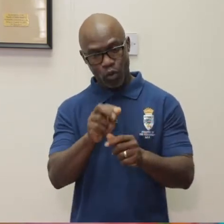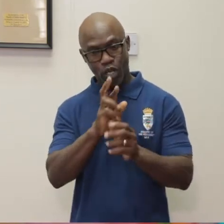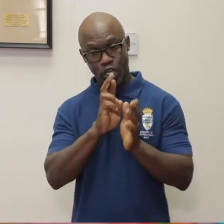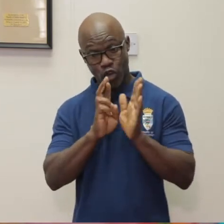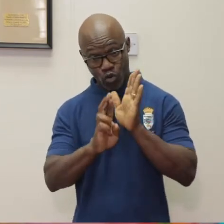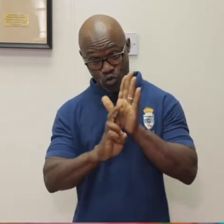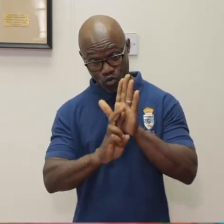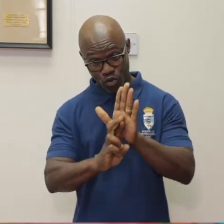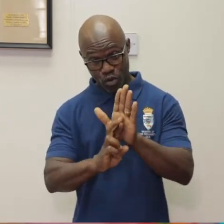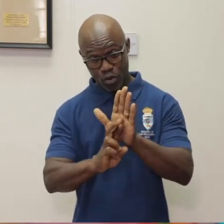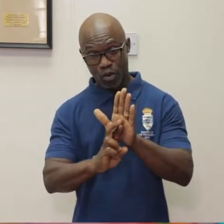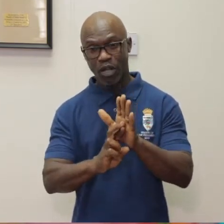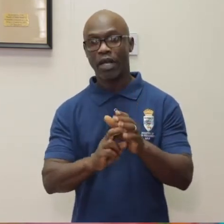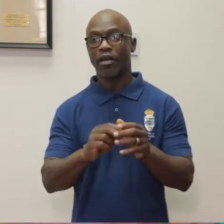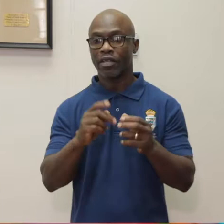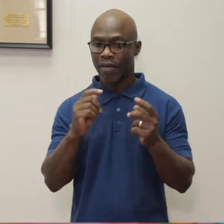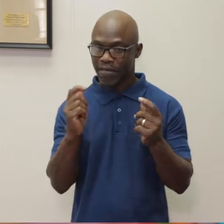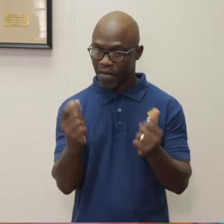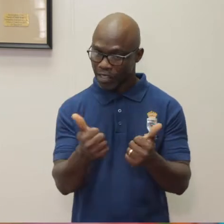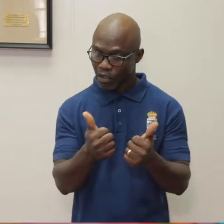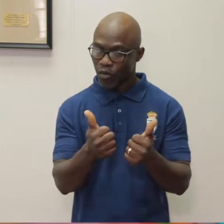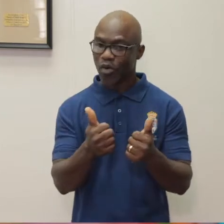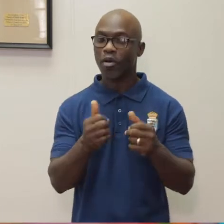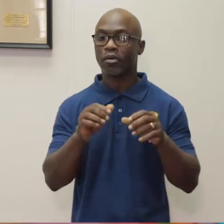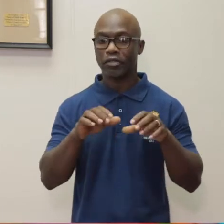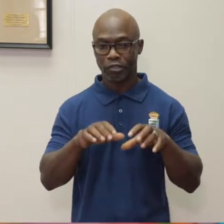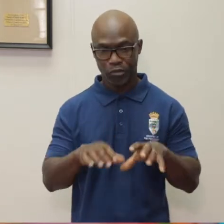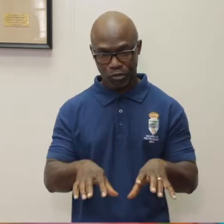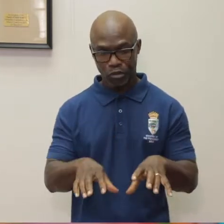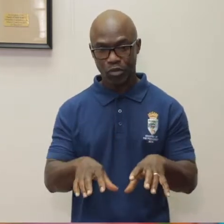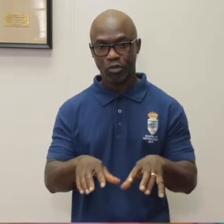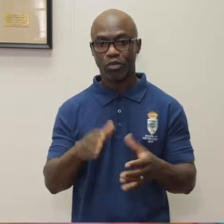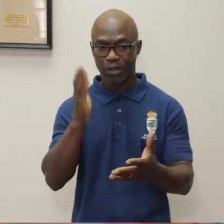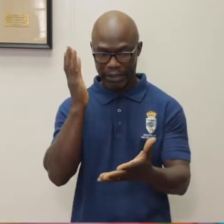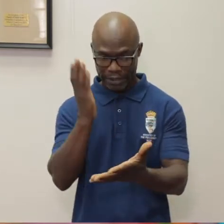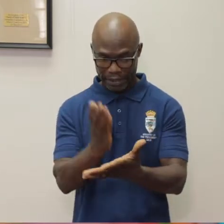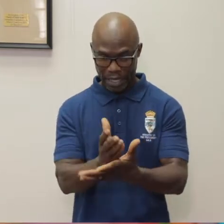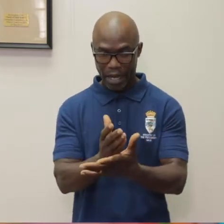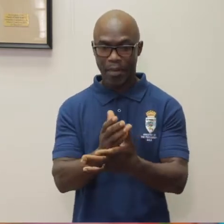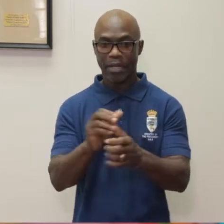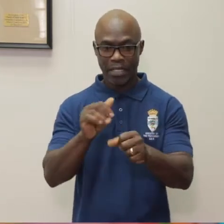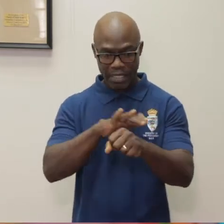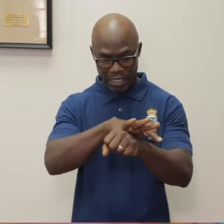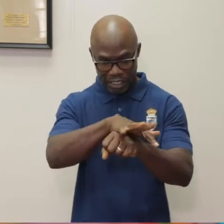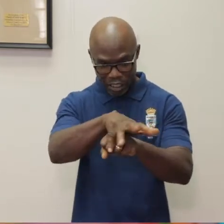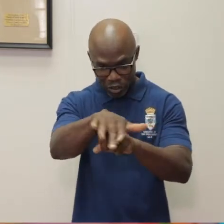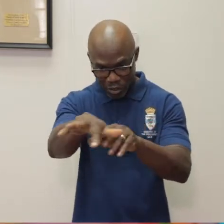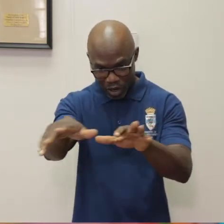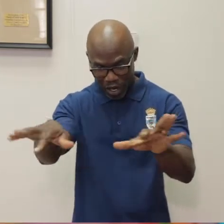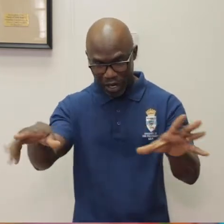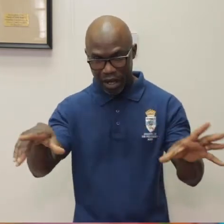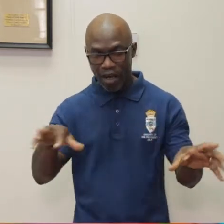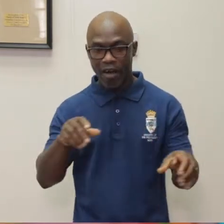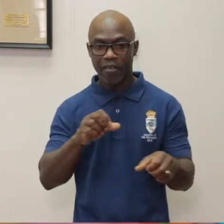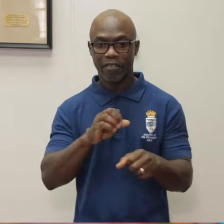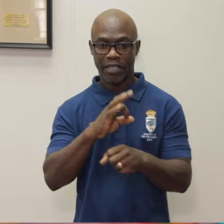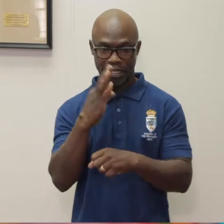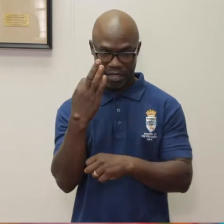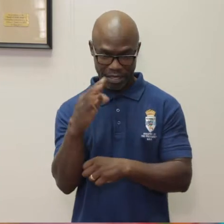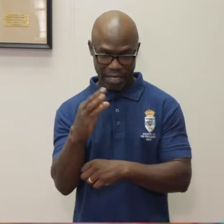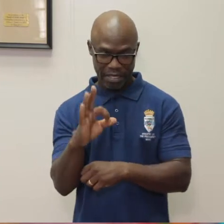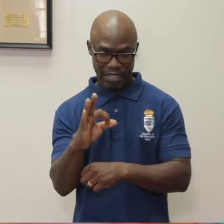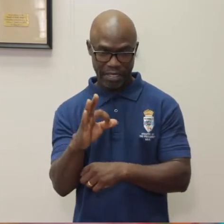the faster we will be able to flatten the curve and stop the spread of the coronavirus